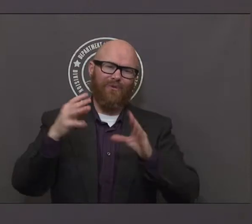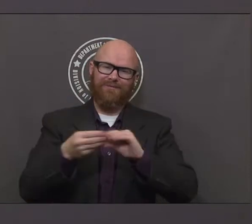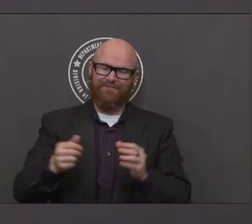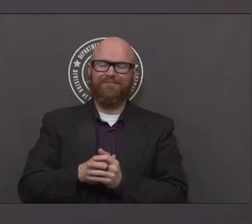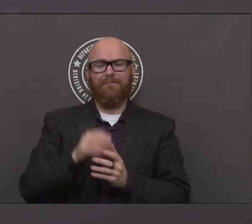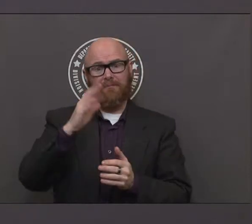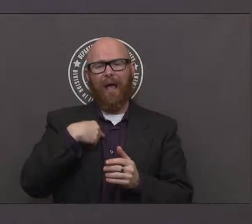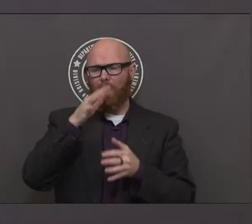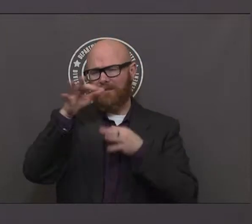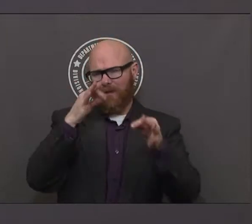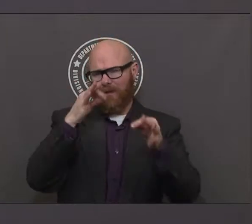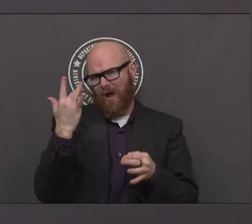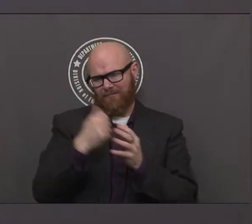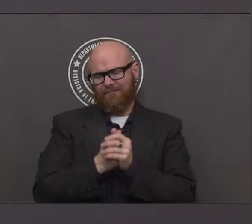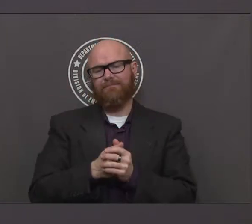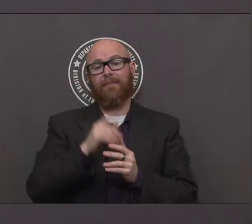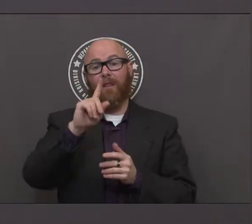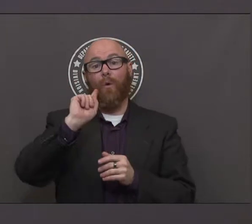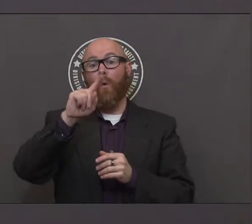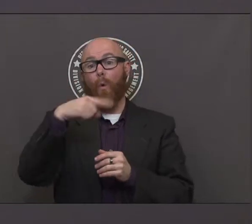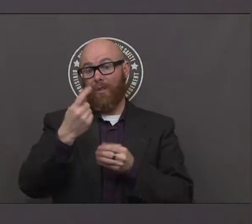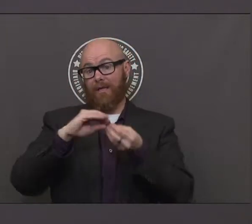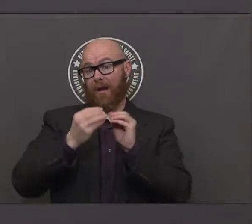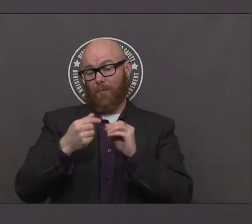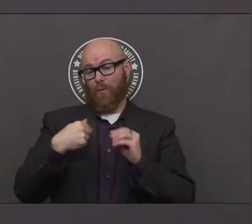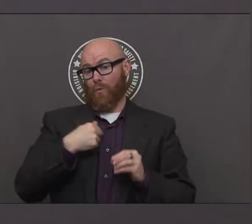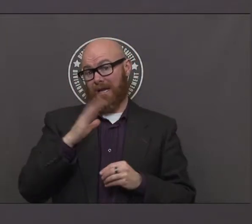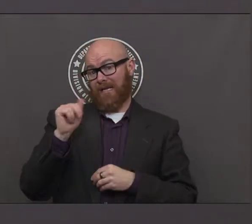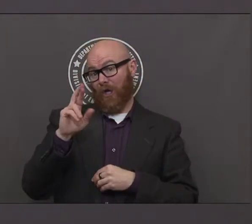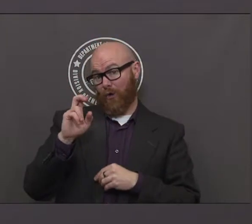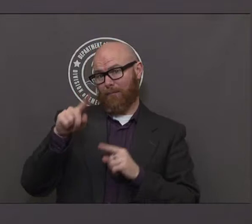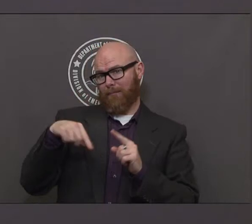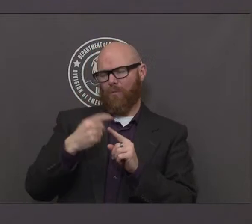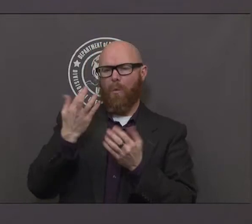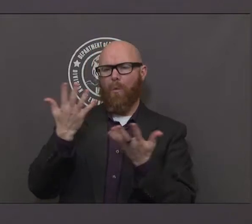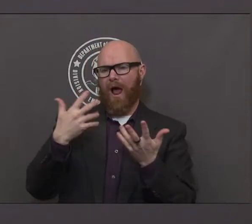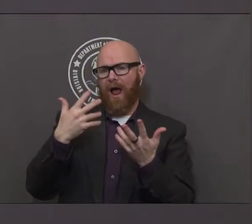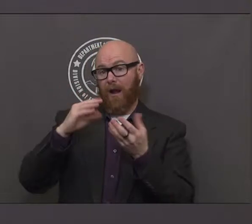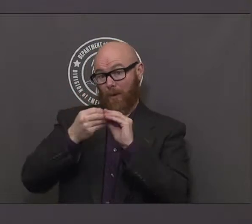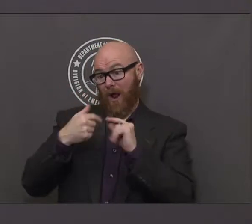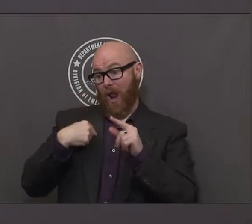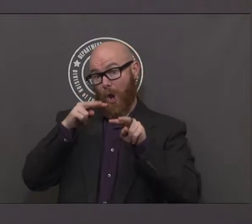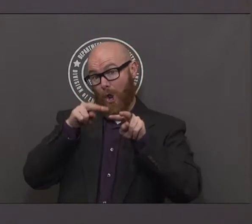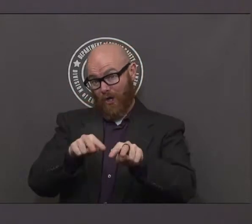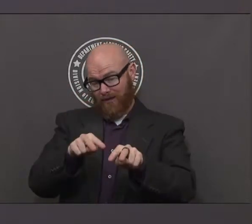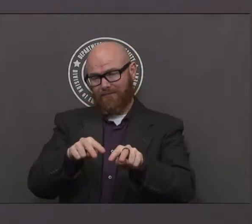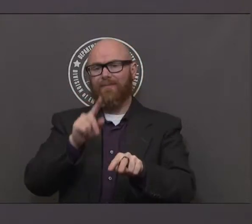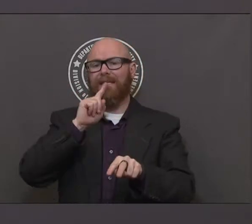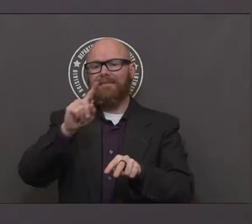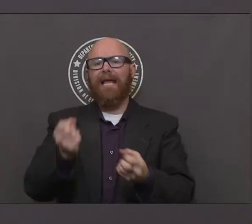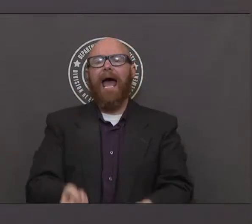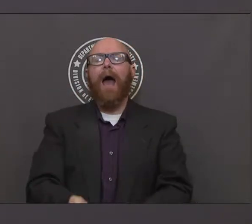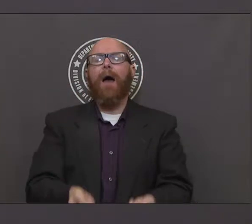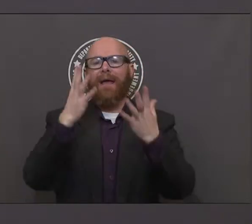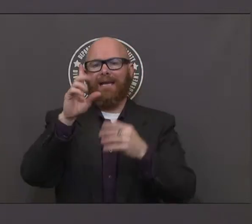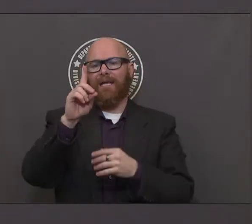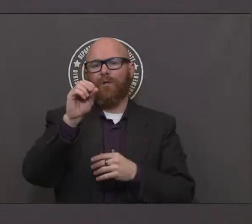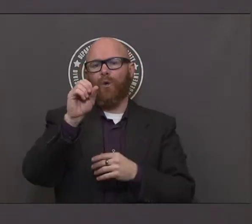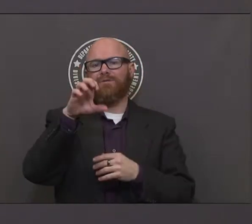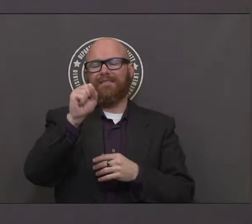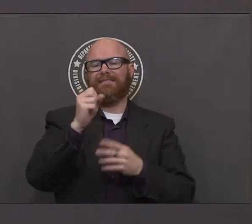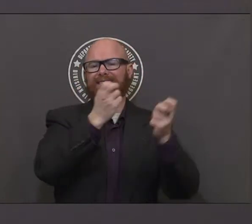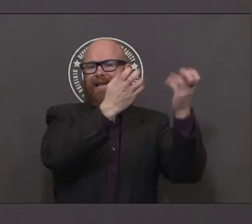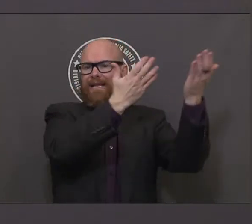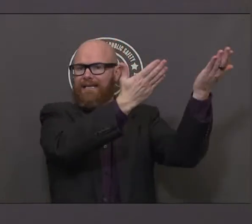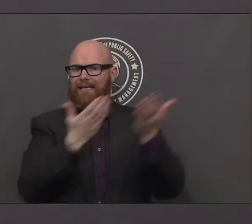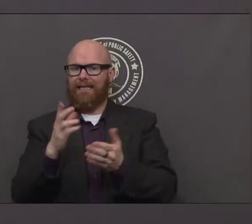really important. The only number that we care about and the one that we look at is the number of doses delivered and the